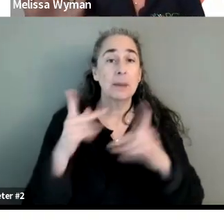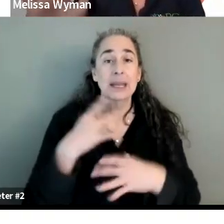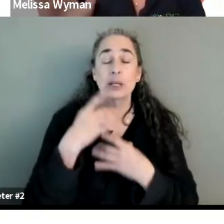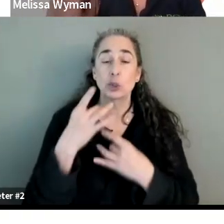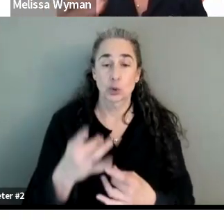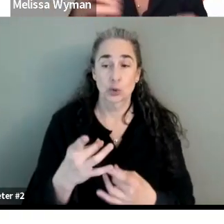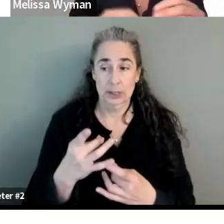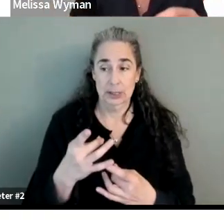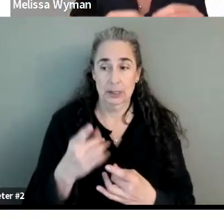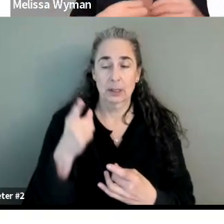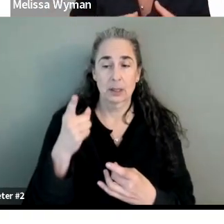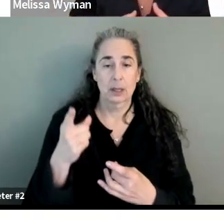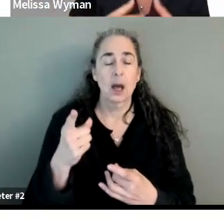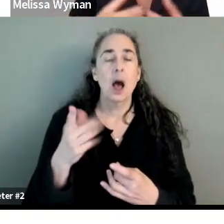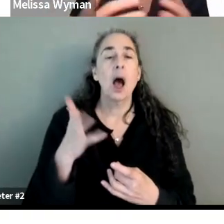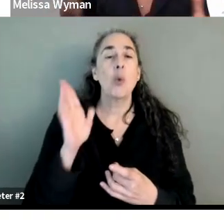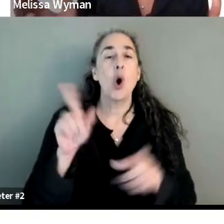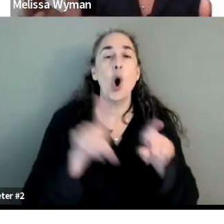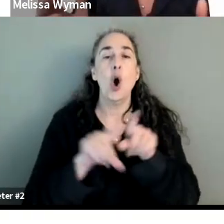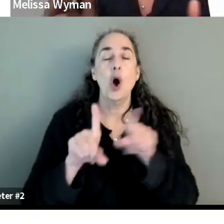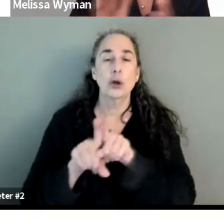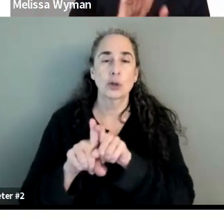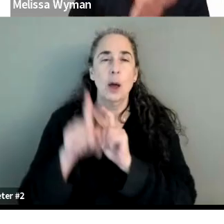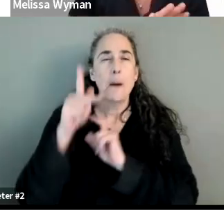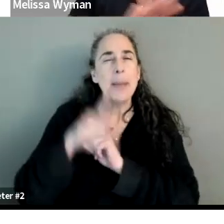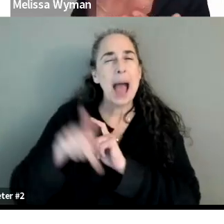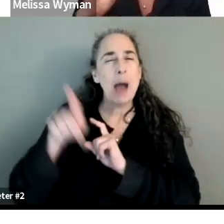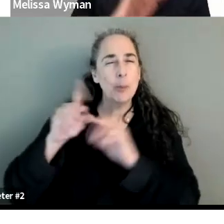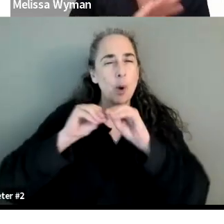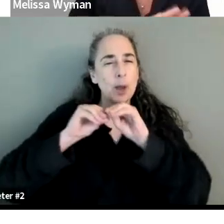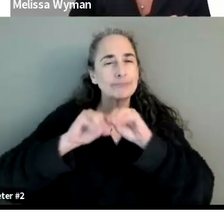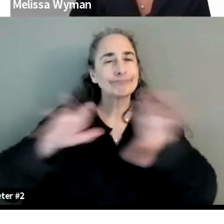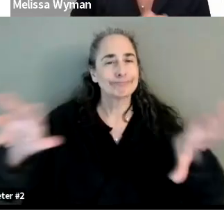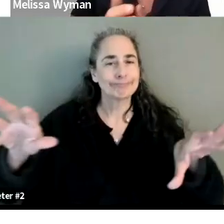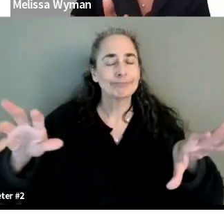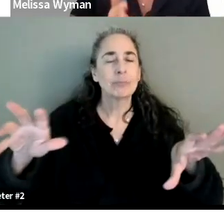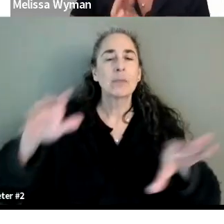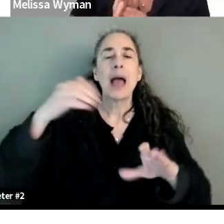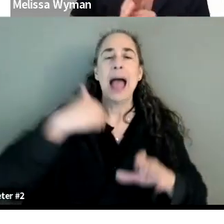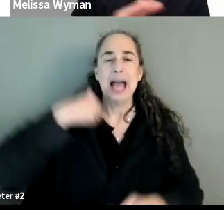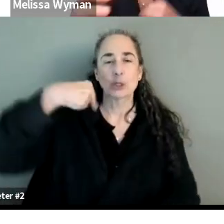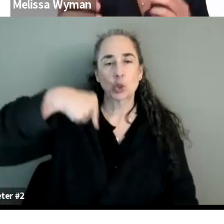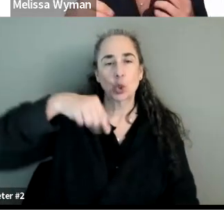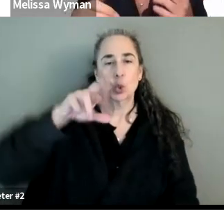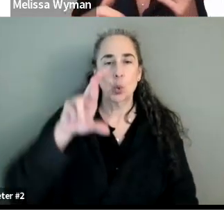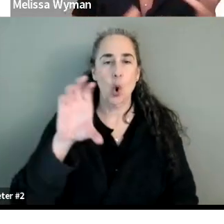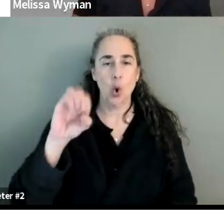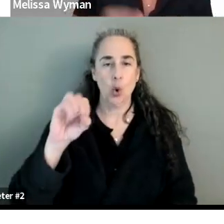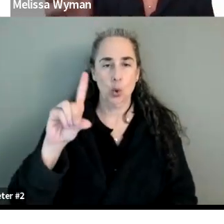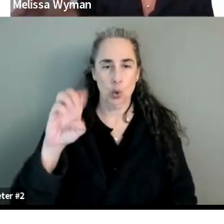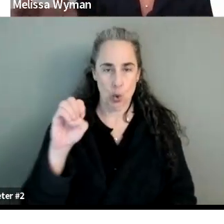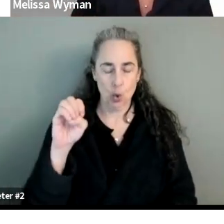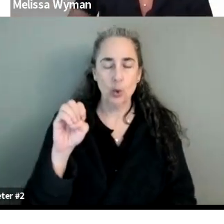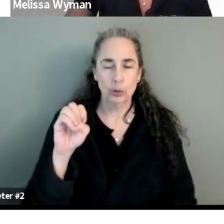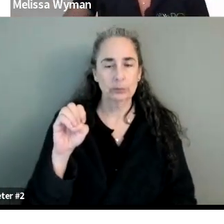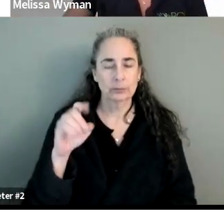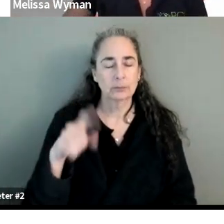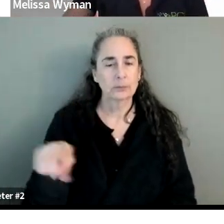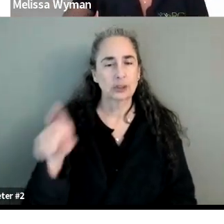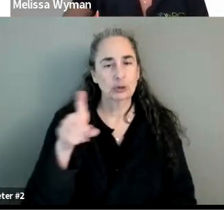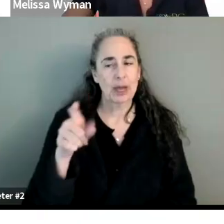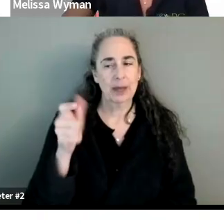interested, and I will also be sending out the PowerPoint that has the QR code, so that way you